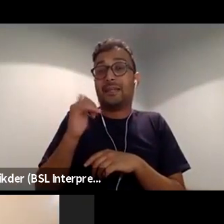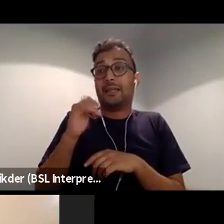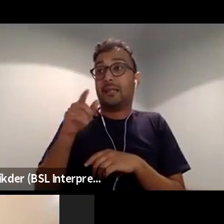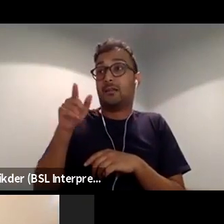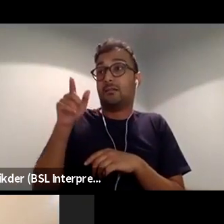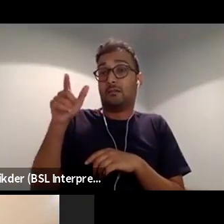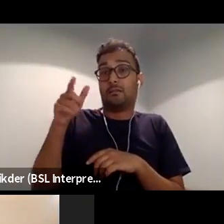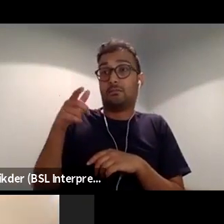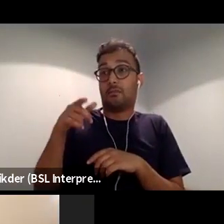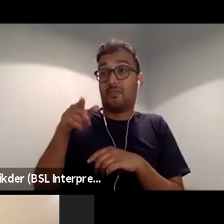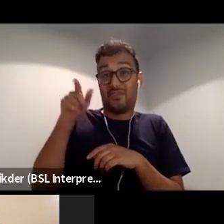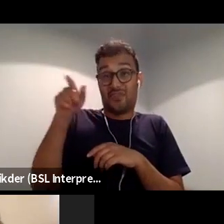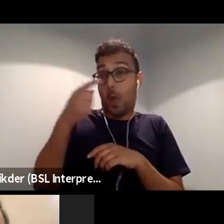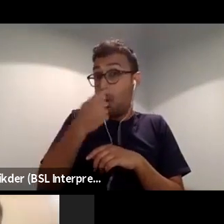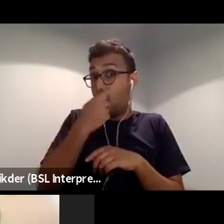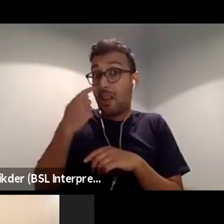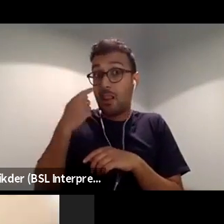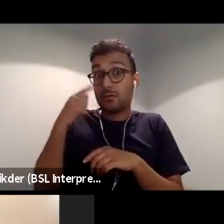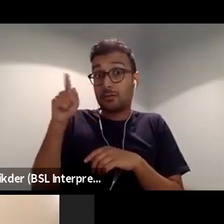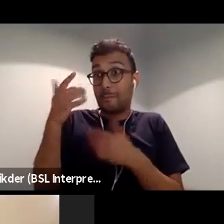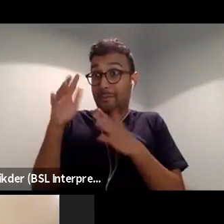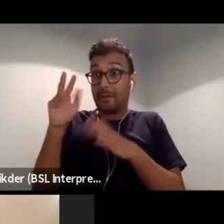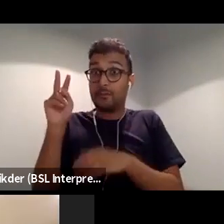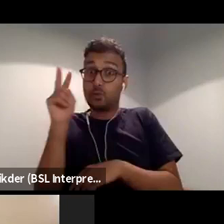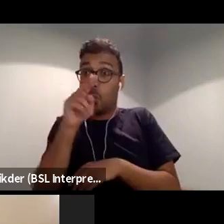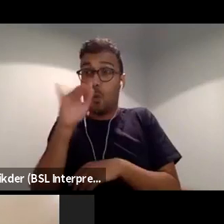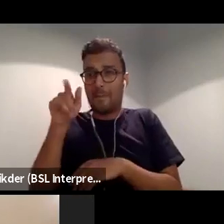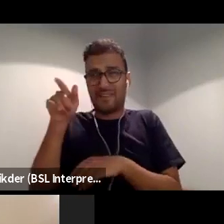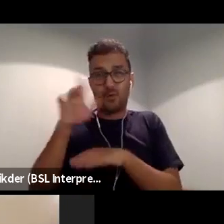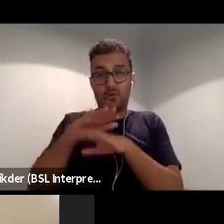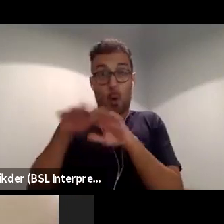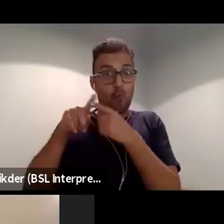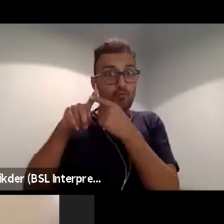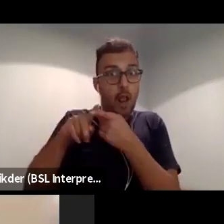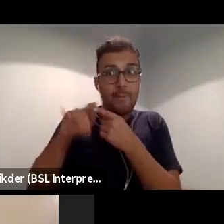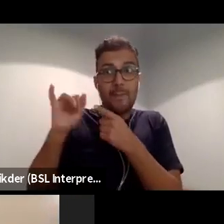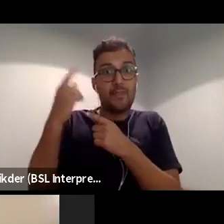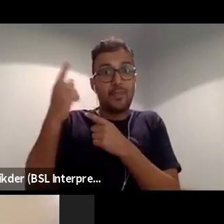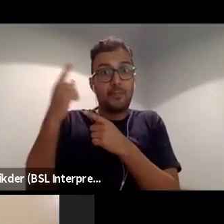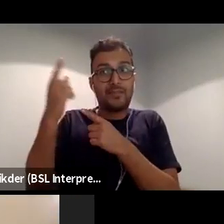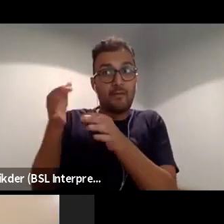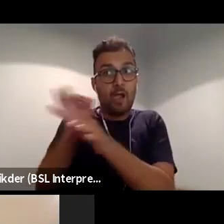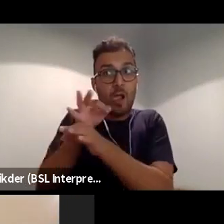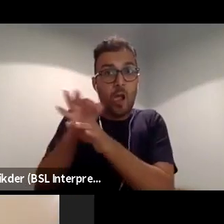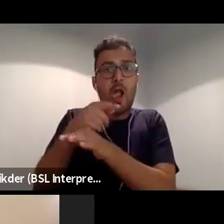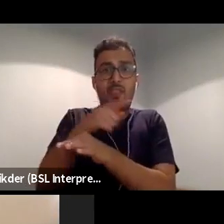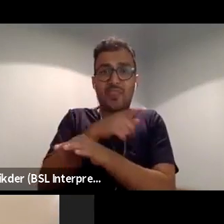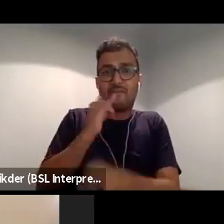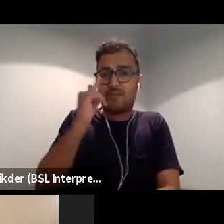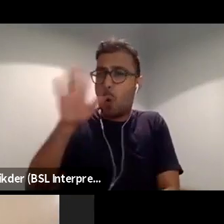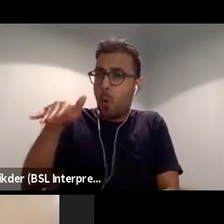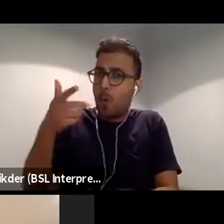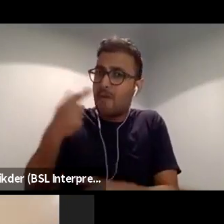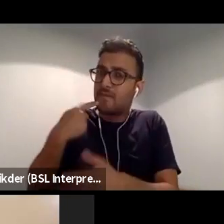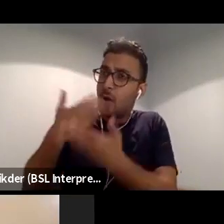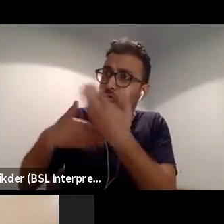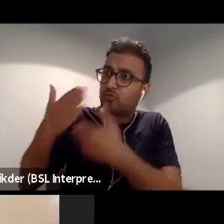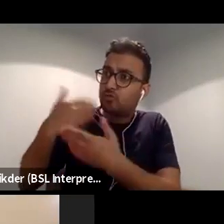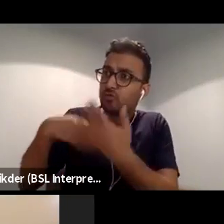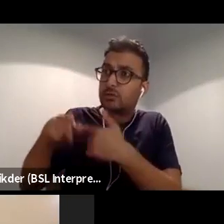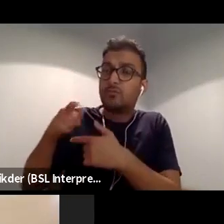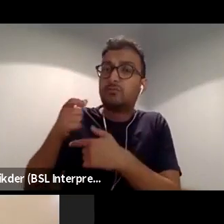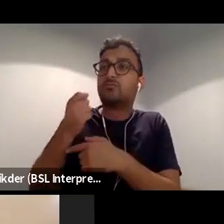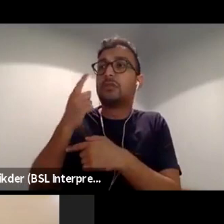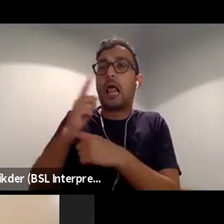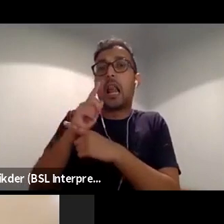a call which might have huge implications and later be wrong. And fundamentally for me, I think one of the